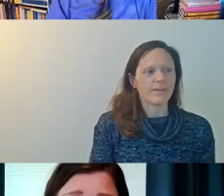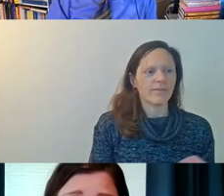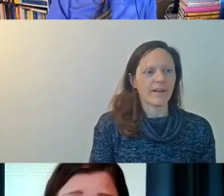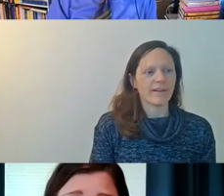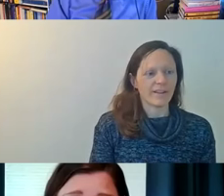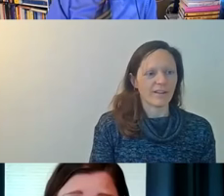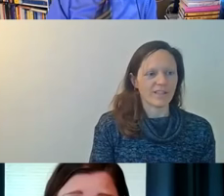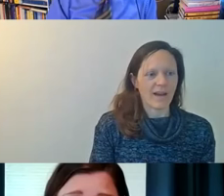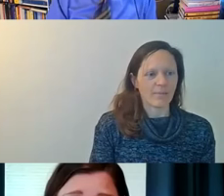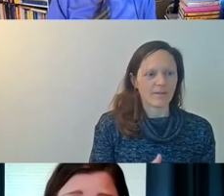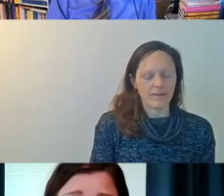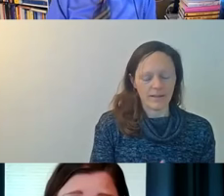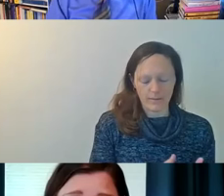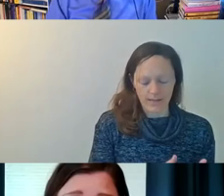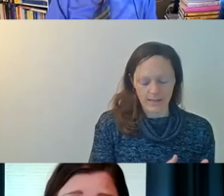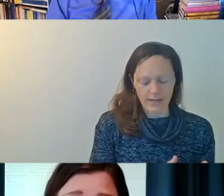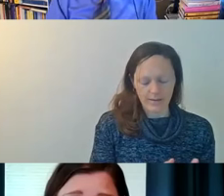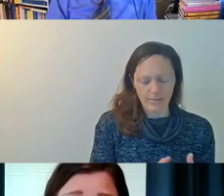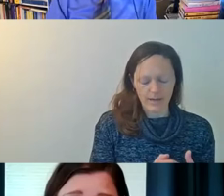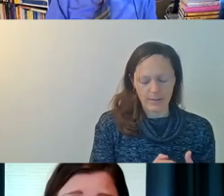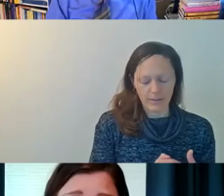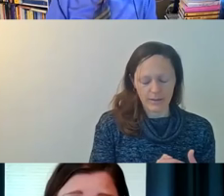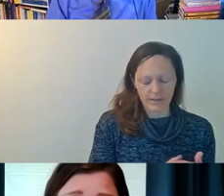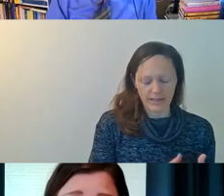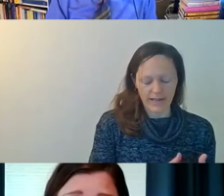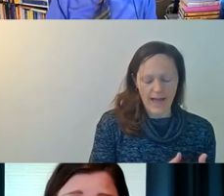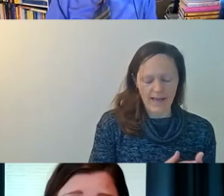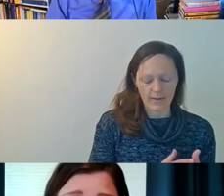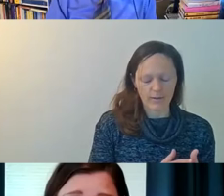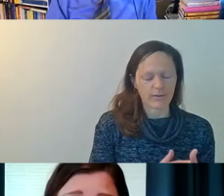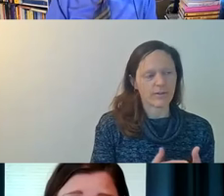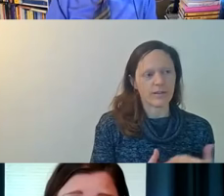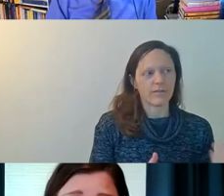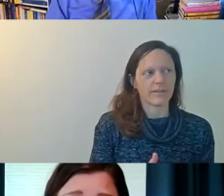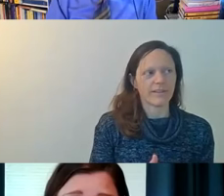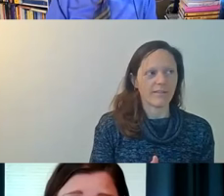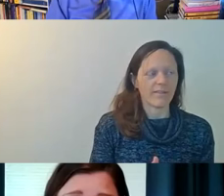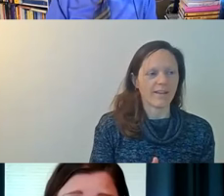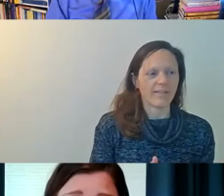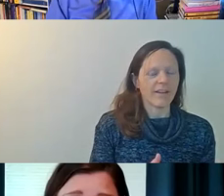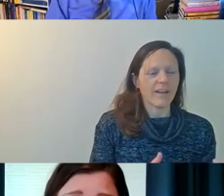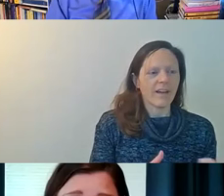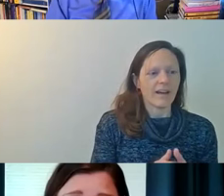we see a very, very large gap associated with income when you're looking at households earning over